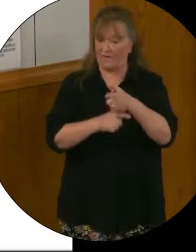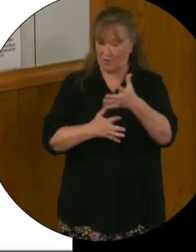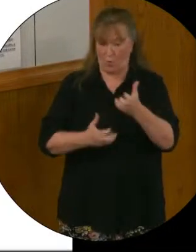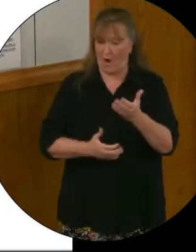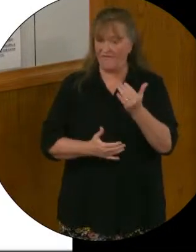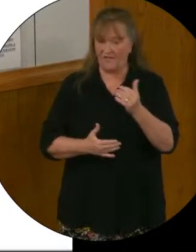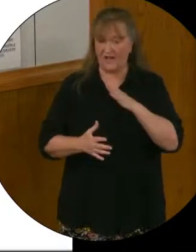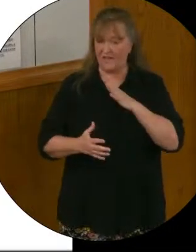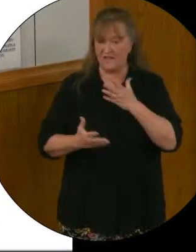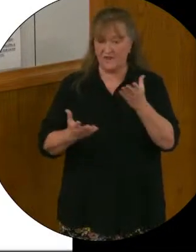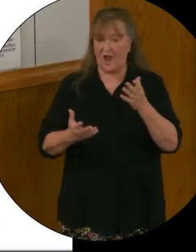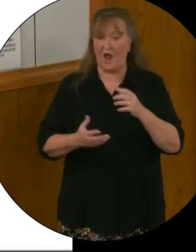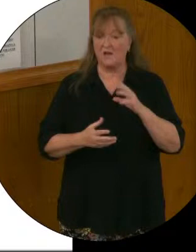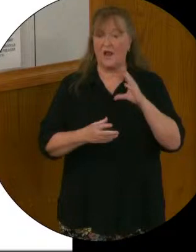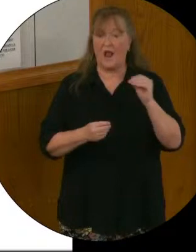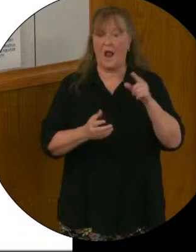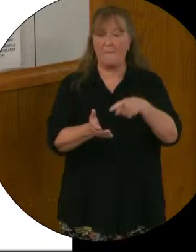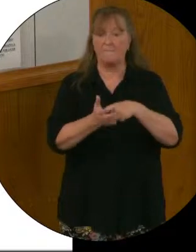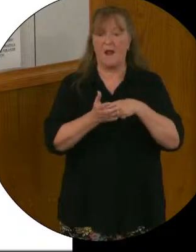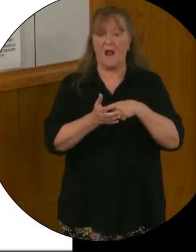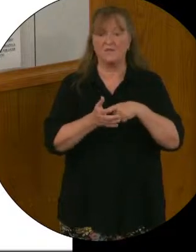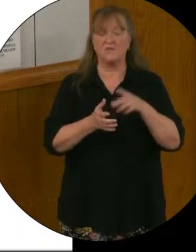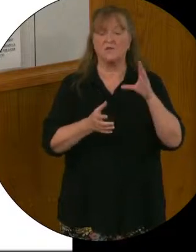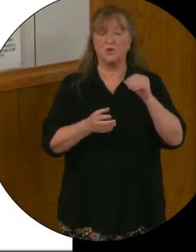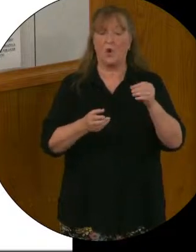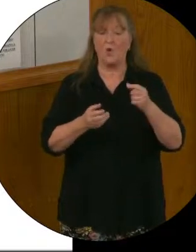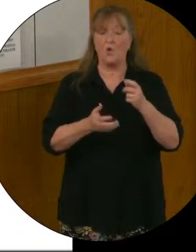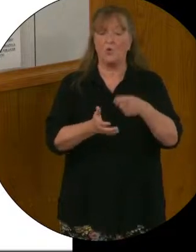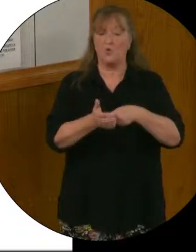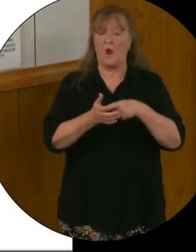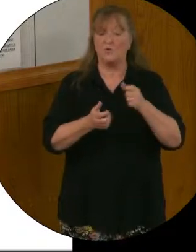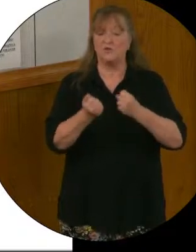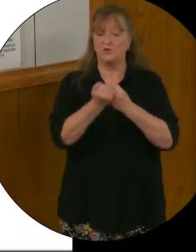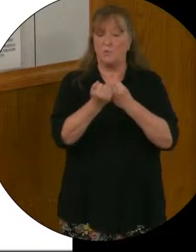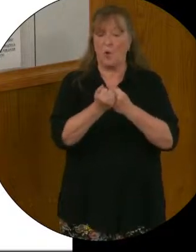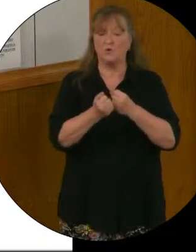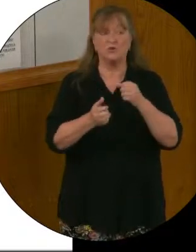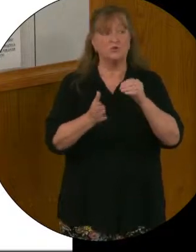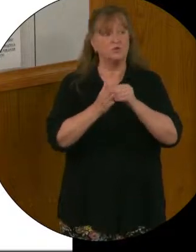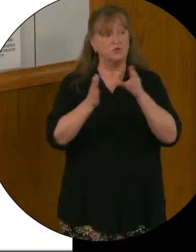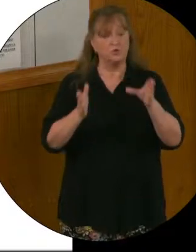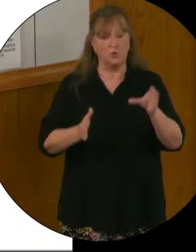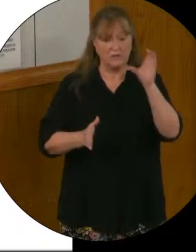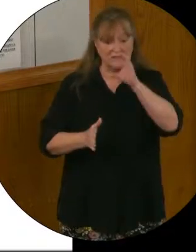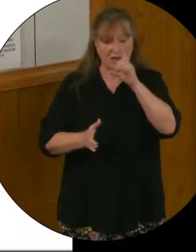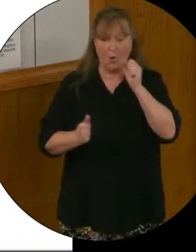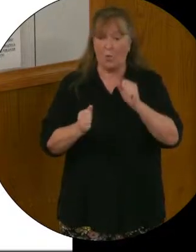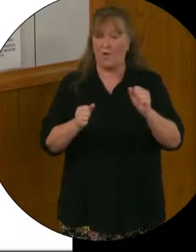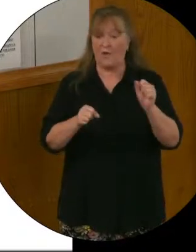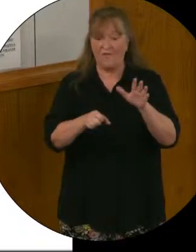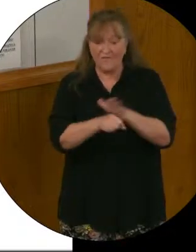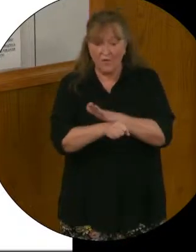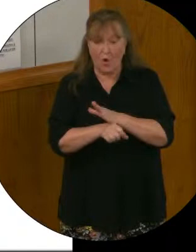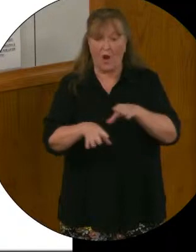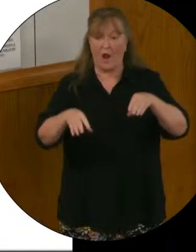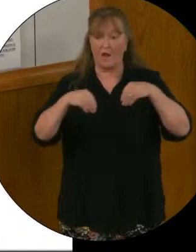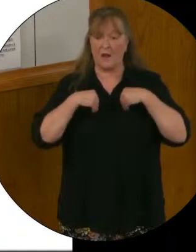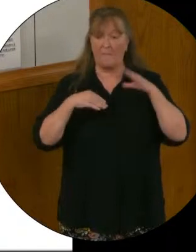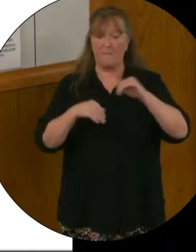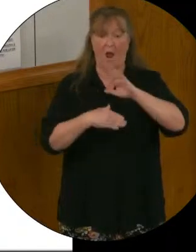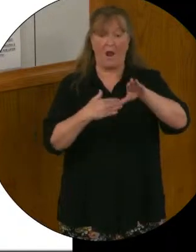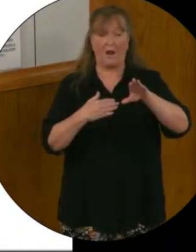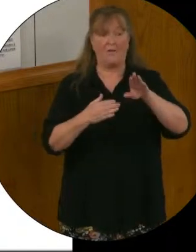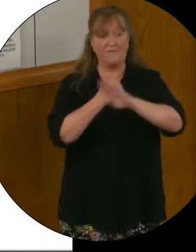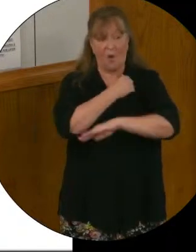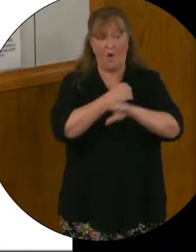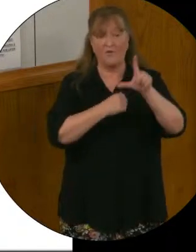of remediation and mandates co-requisite support for all degree-seeking students, with a full-scale adoption by fall